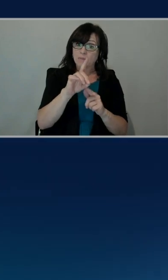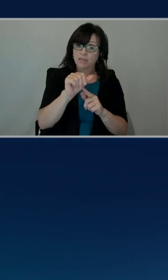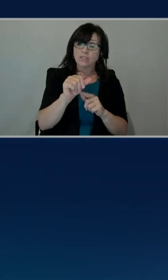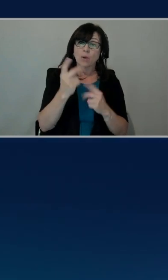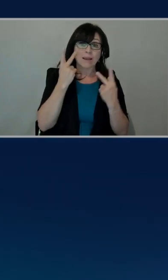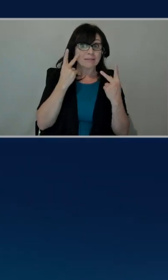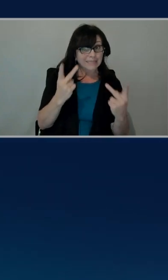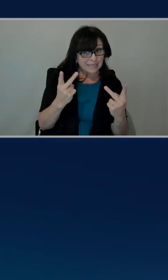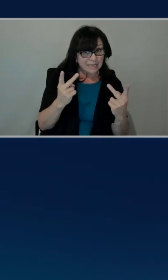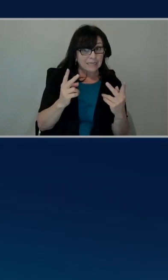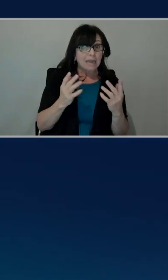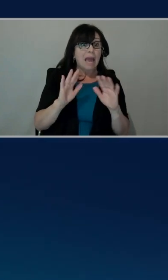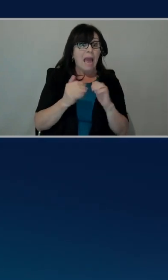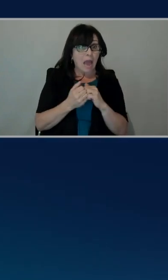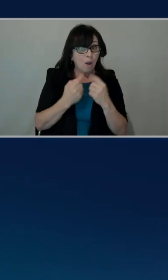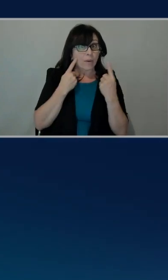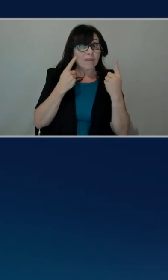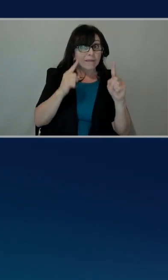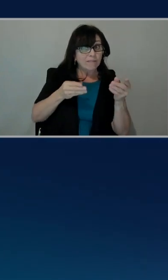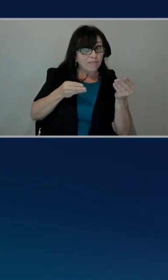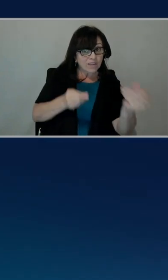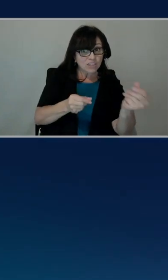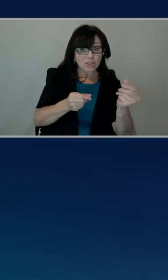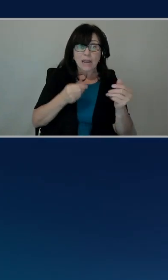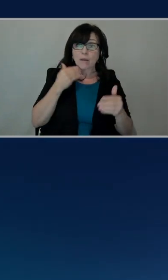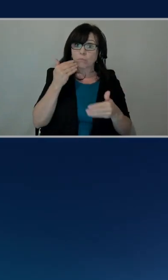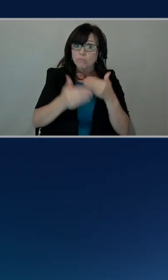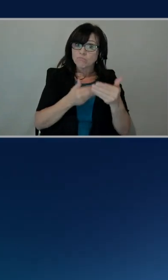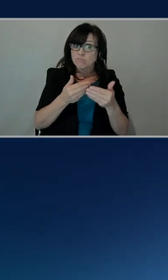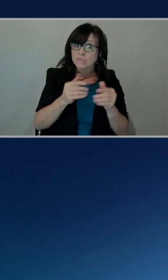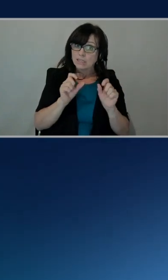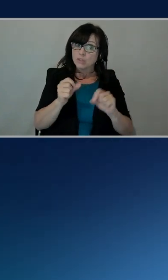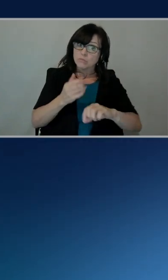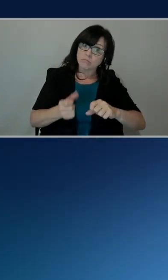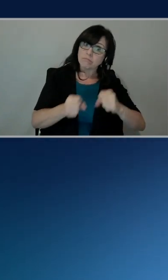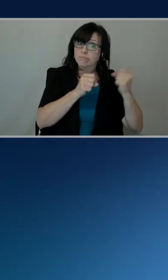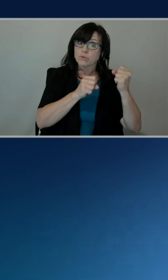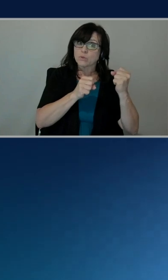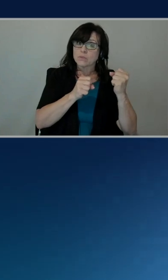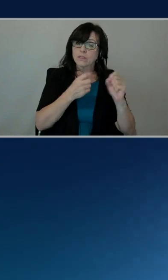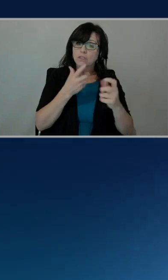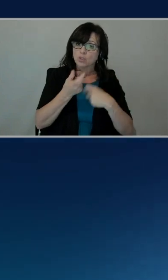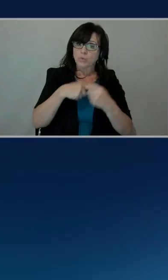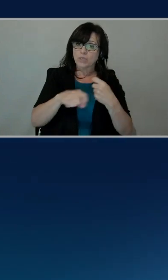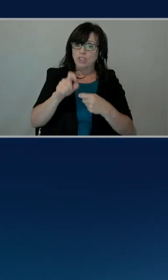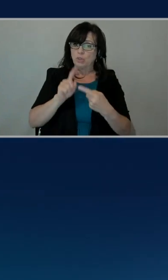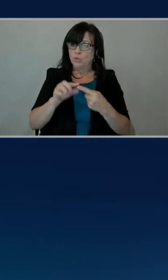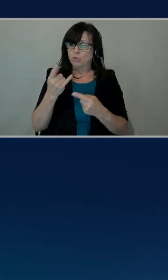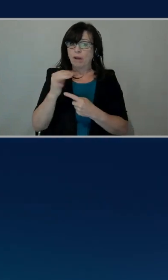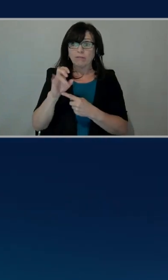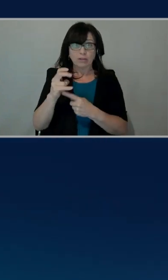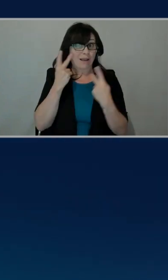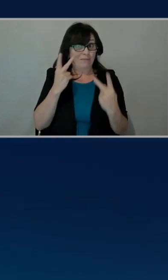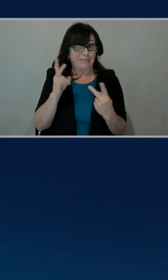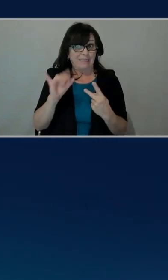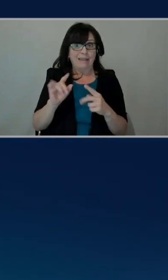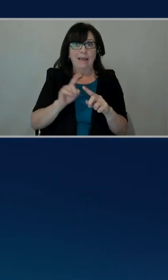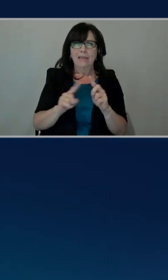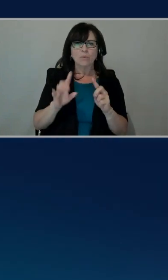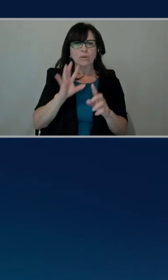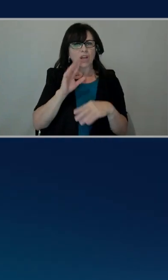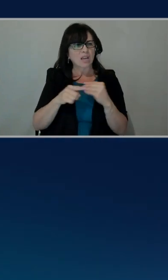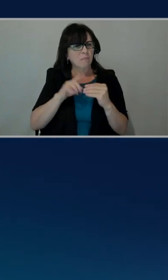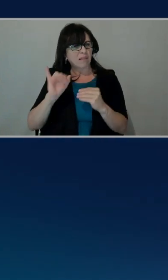efficacy and performance boost that you get, right, with switching to Graviton. So can we talk about that just a little